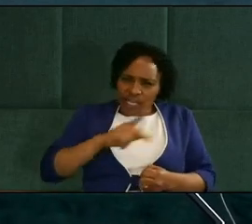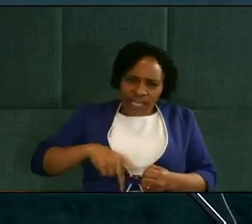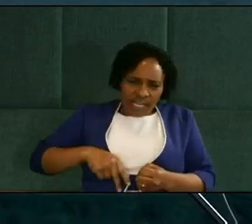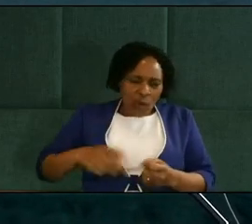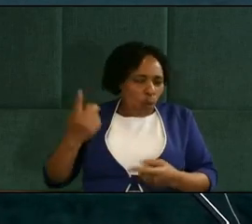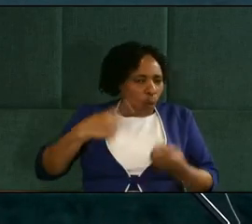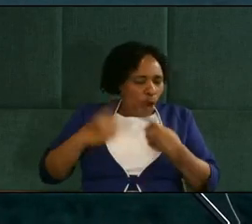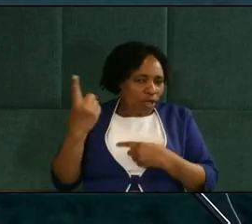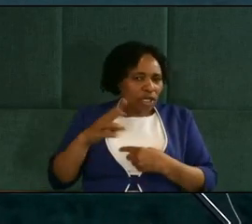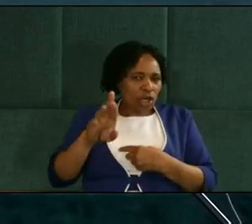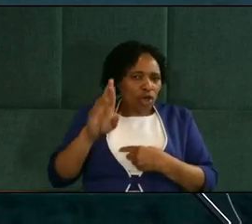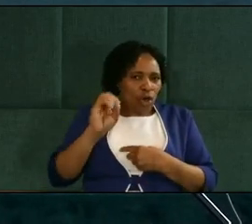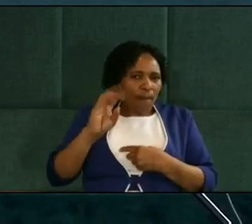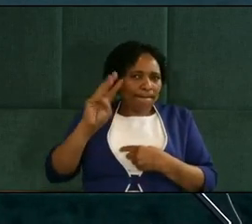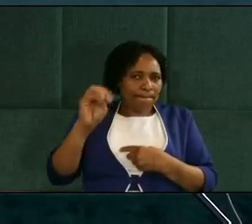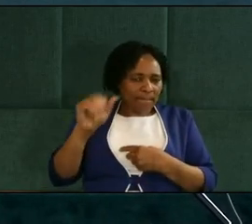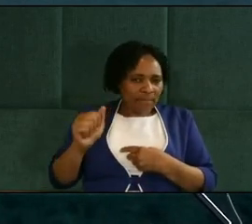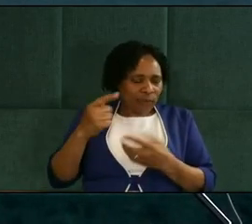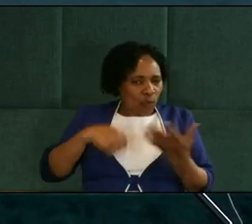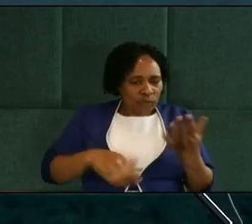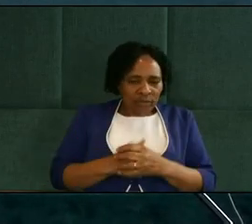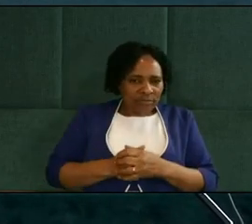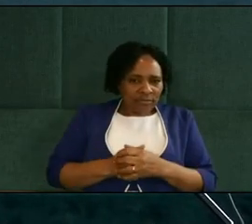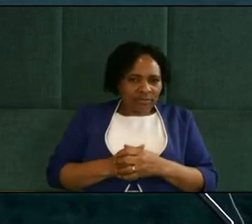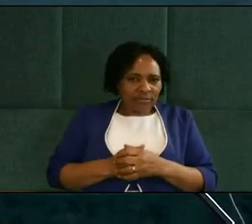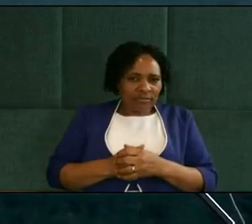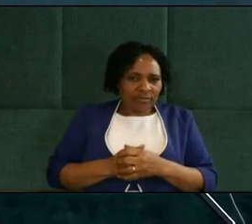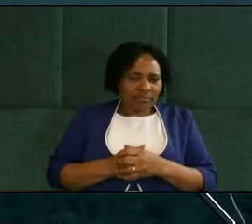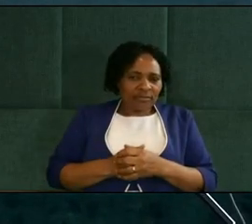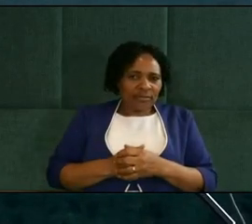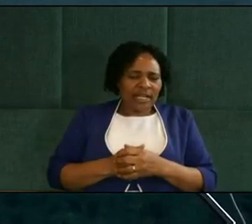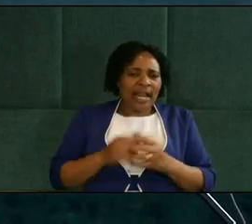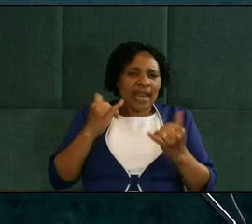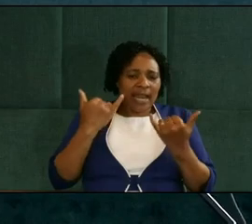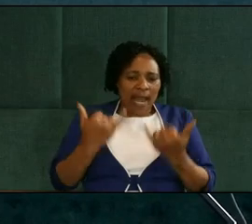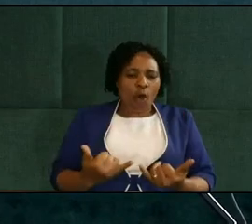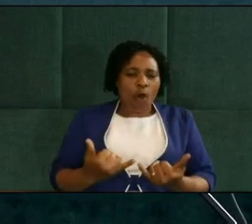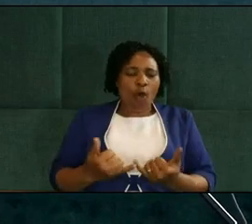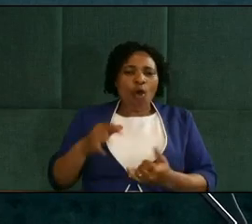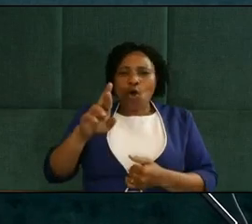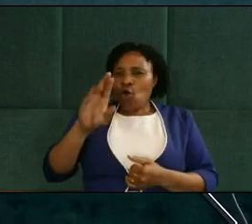None. So what happened to Rome? Rome implode.